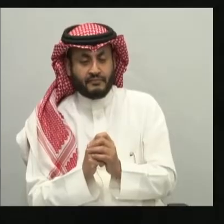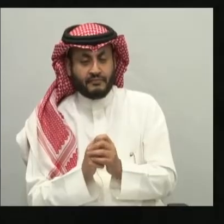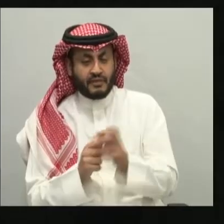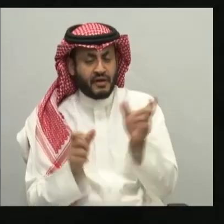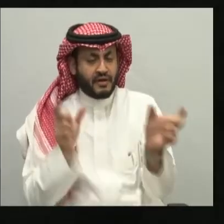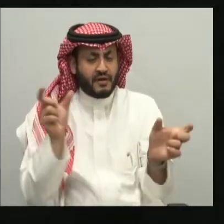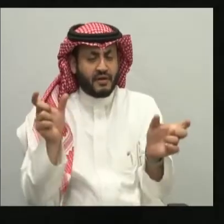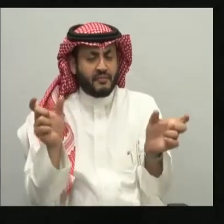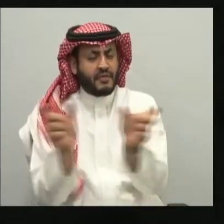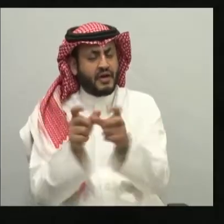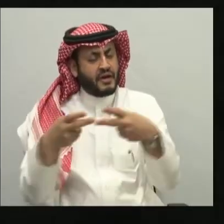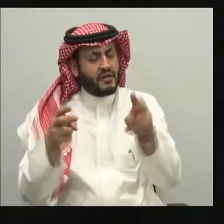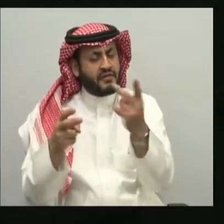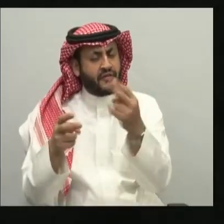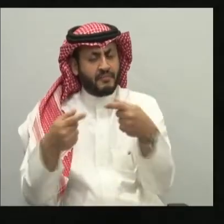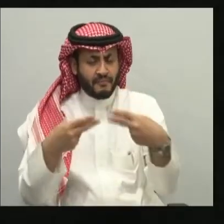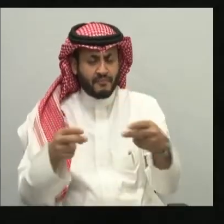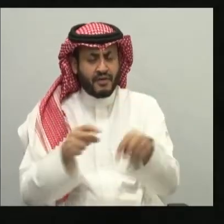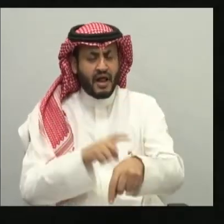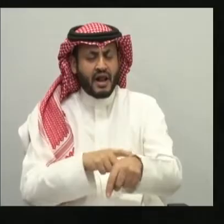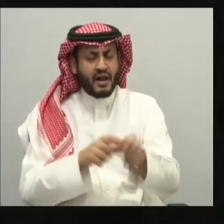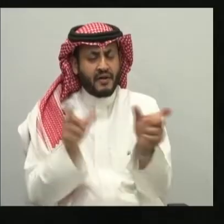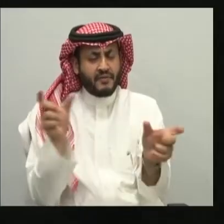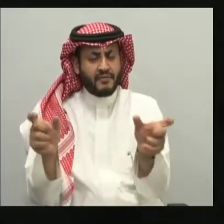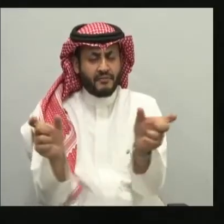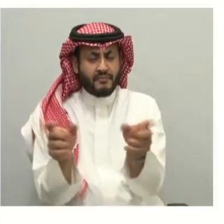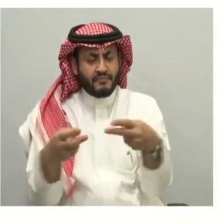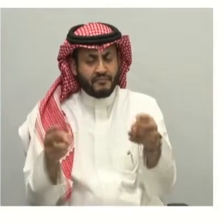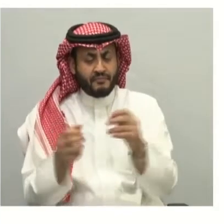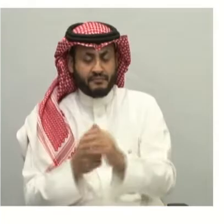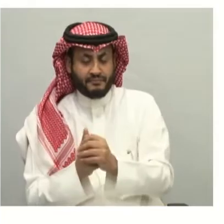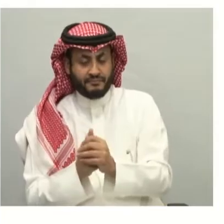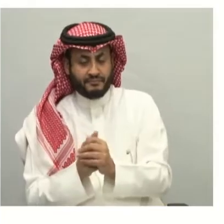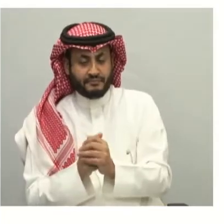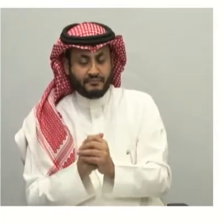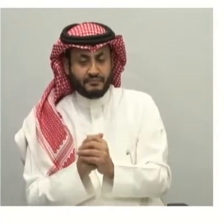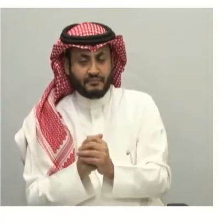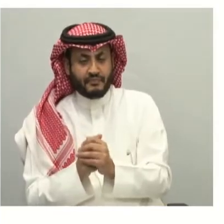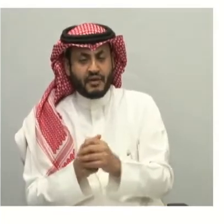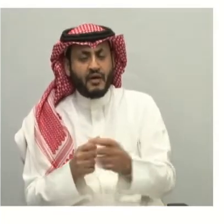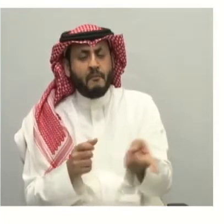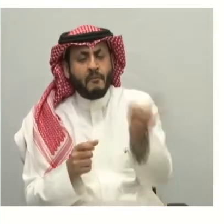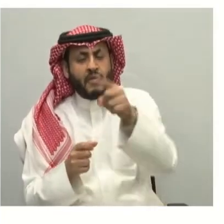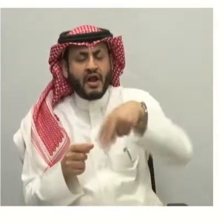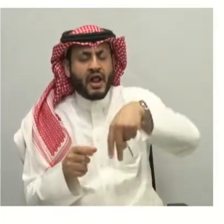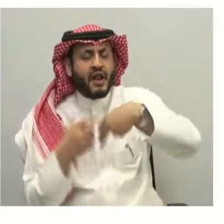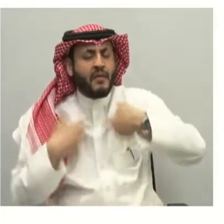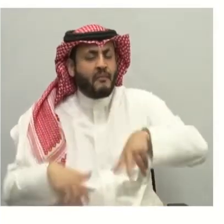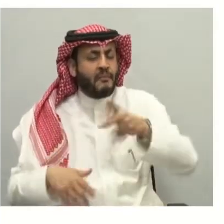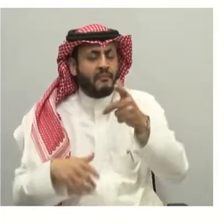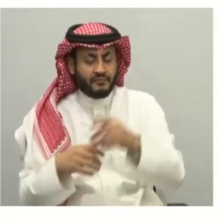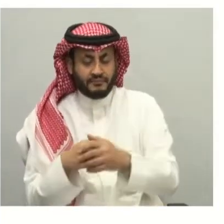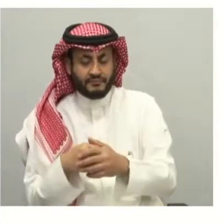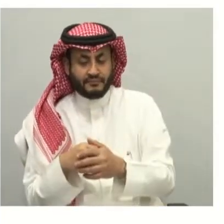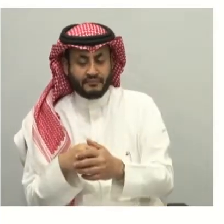to, and we can use the time expression. So what are you going to wear to school tomorrow? I am going to